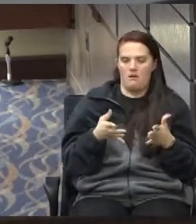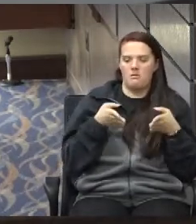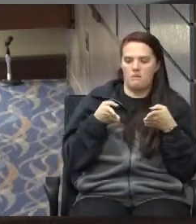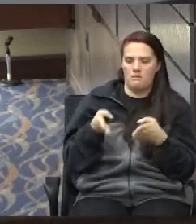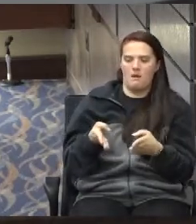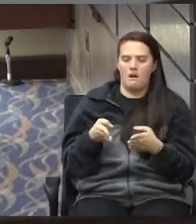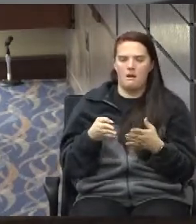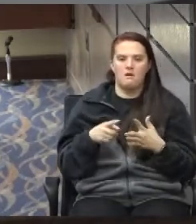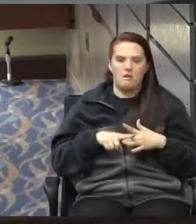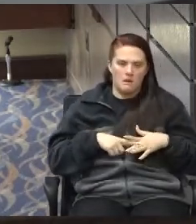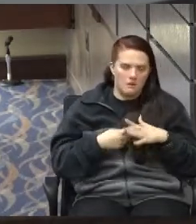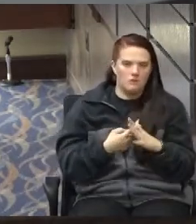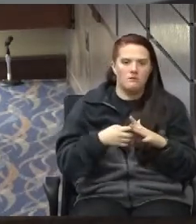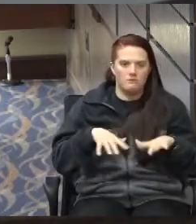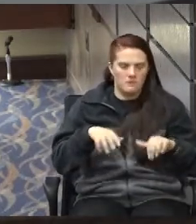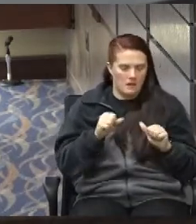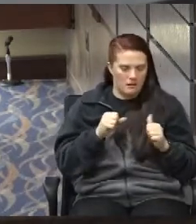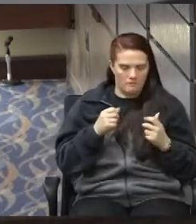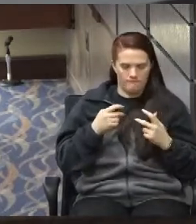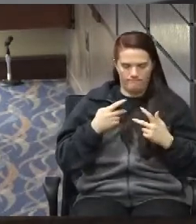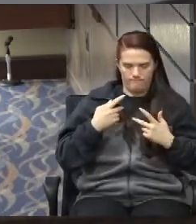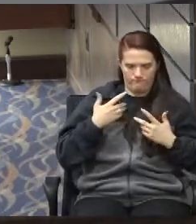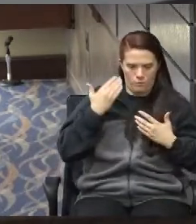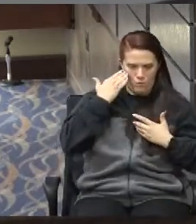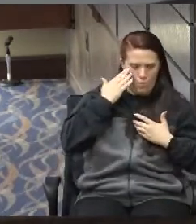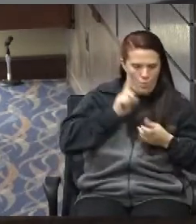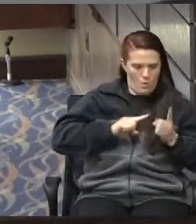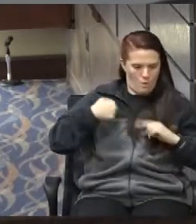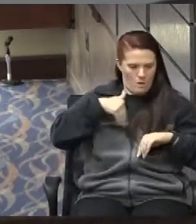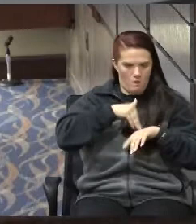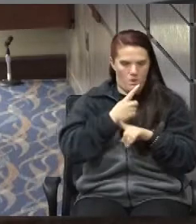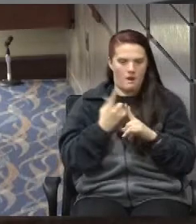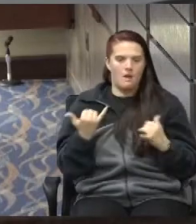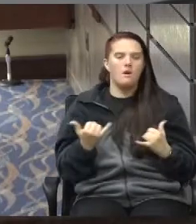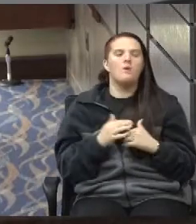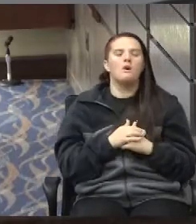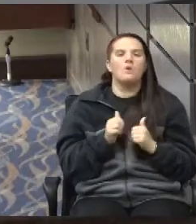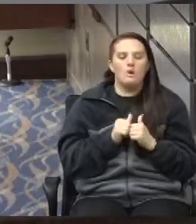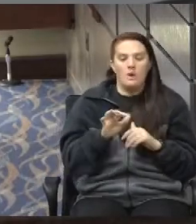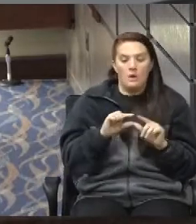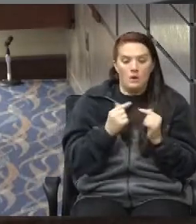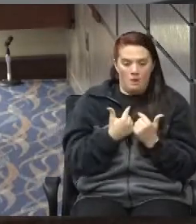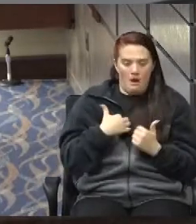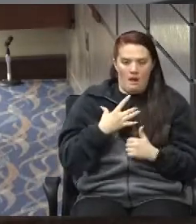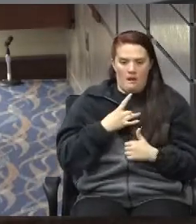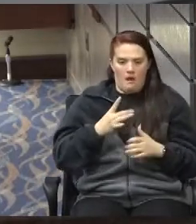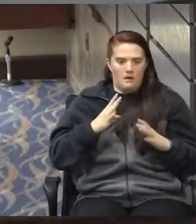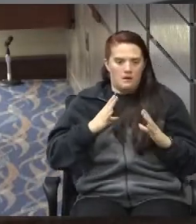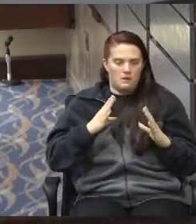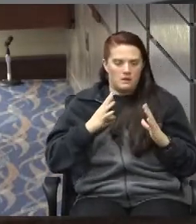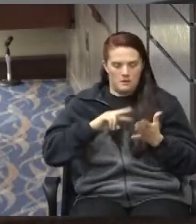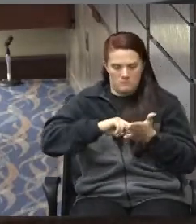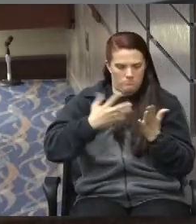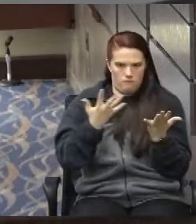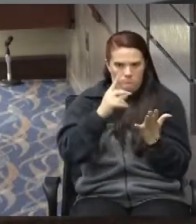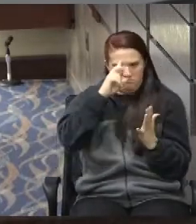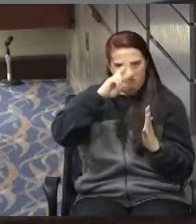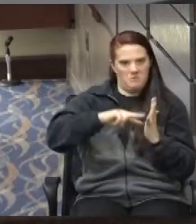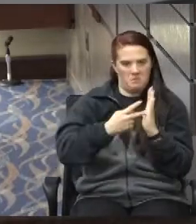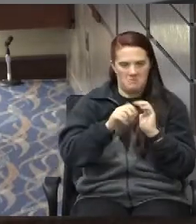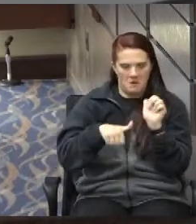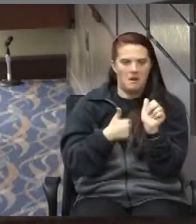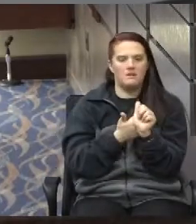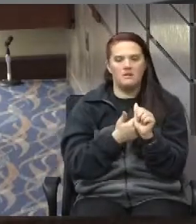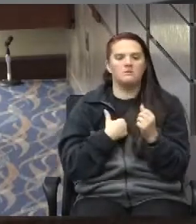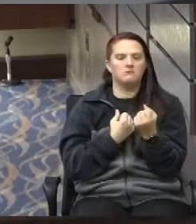initiative of taking stock of where we are with your group, Mr. Ibarra. I like the intentionality of it, and I'm fully supportive